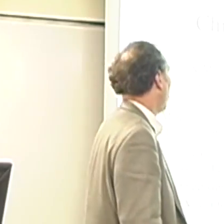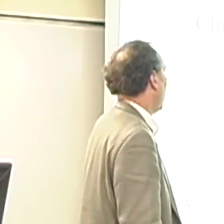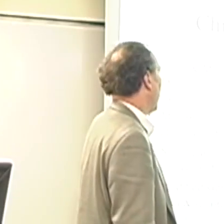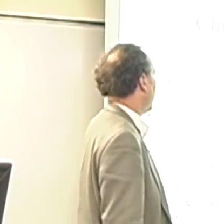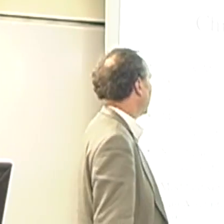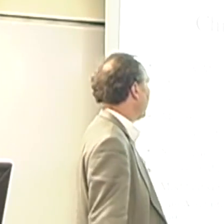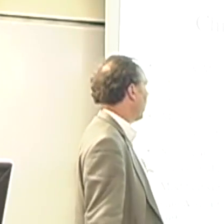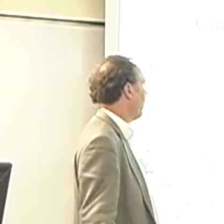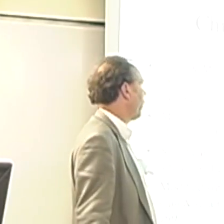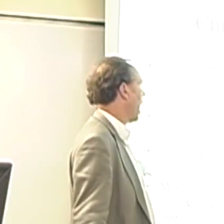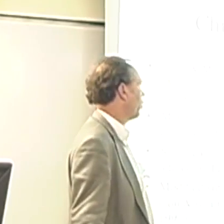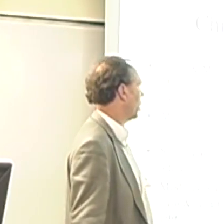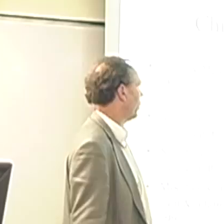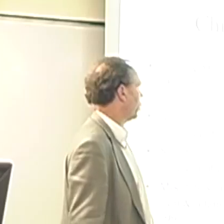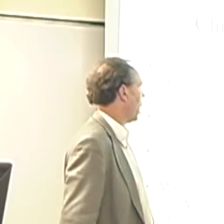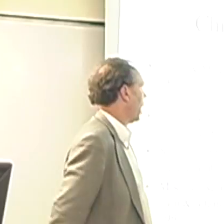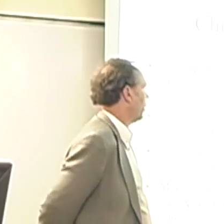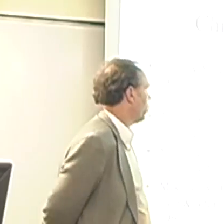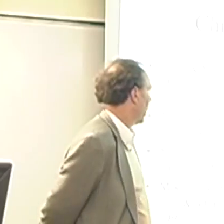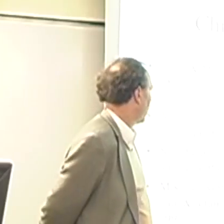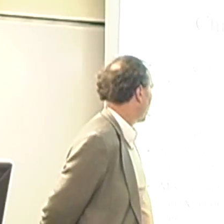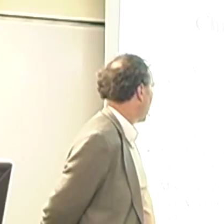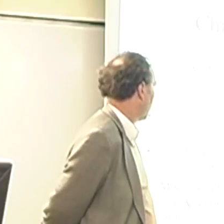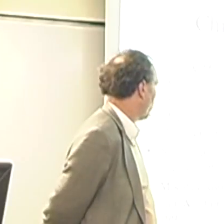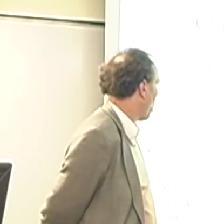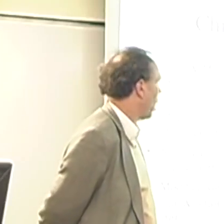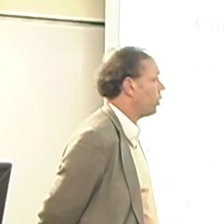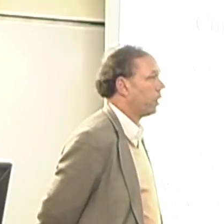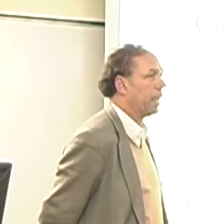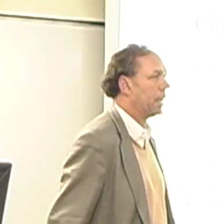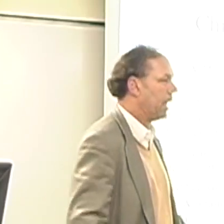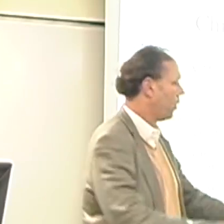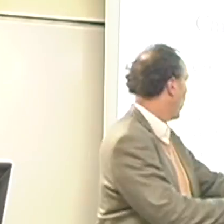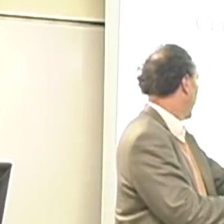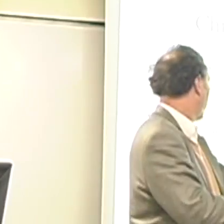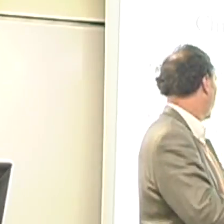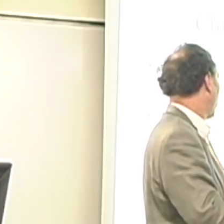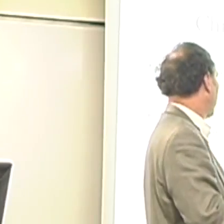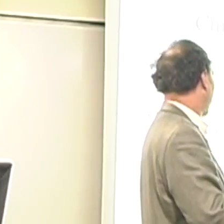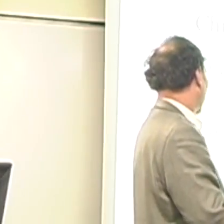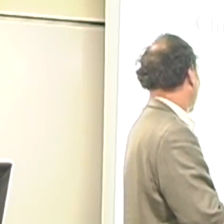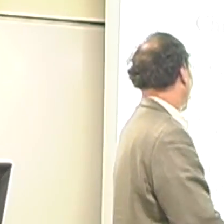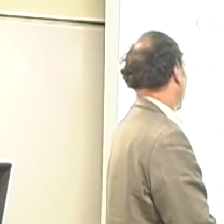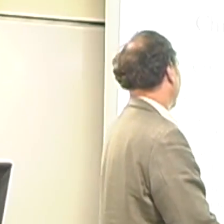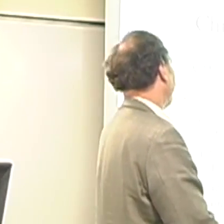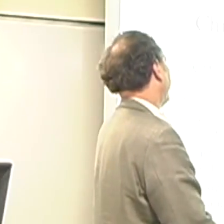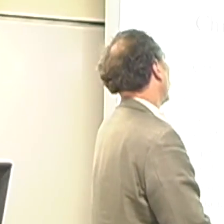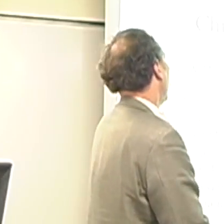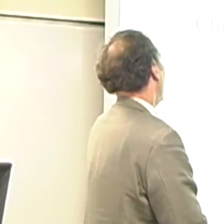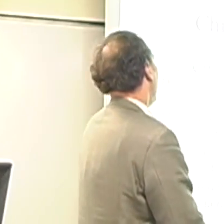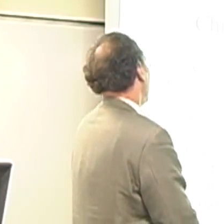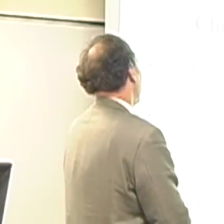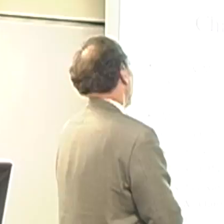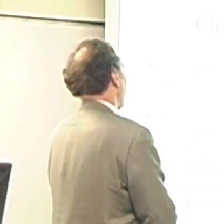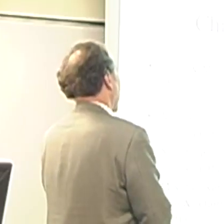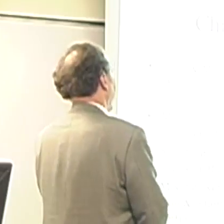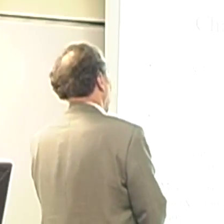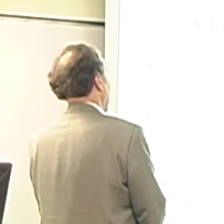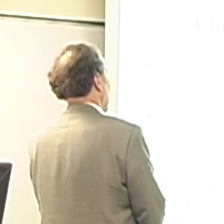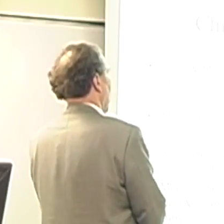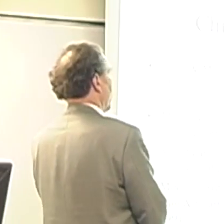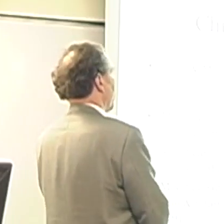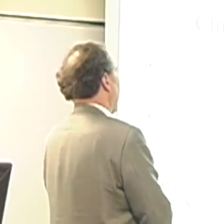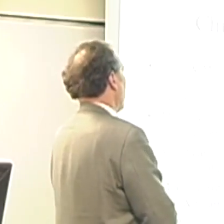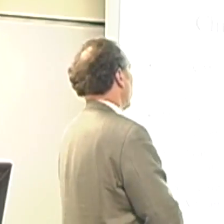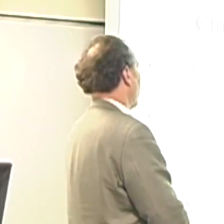enlarged. And a significant fraction of the child-directed signings were altered in these ways, 30 to 60%. These